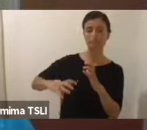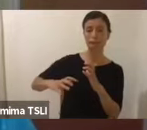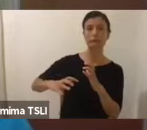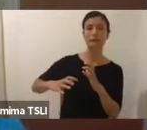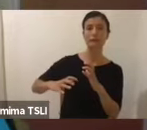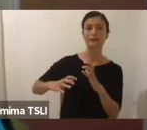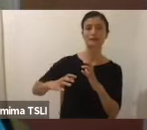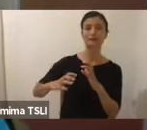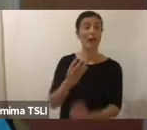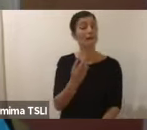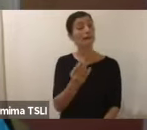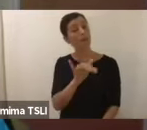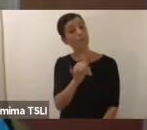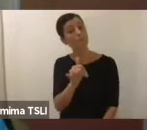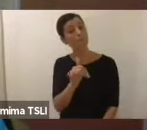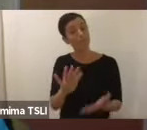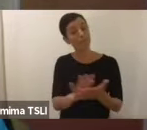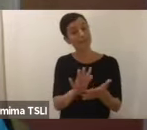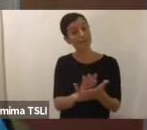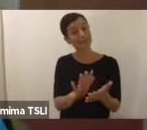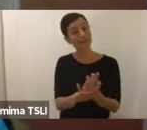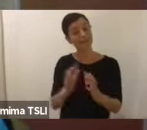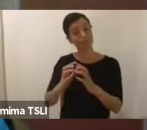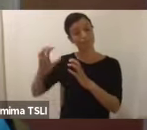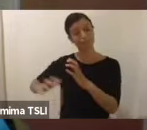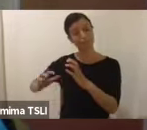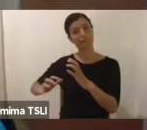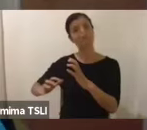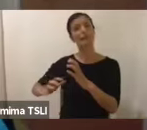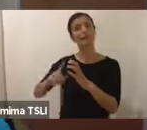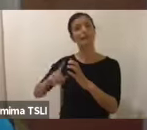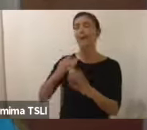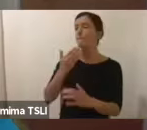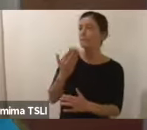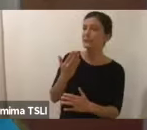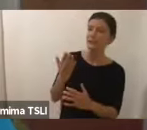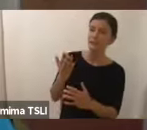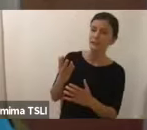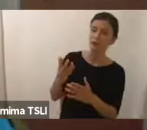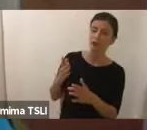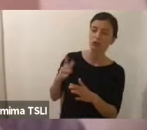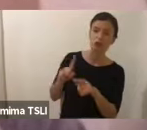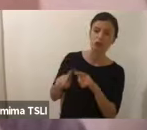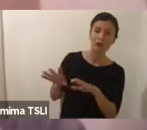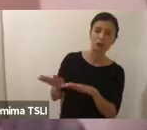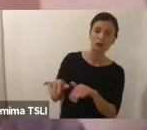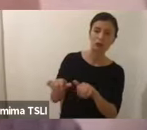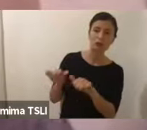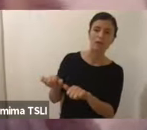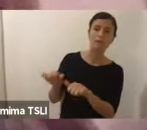but but yourself so if you could get that sorted out ratna guna that would be great but thank you i would try